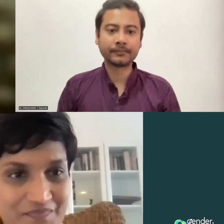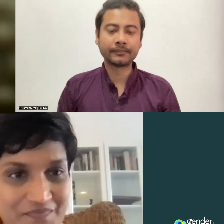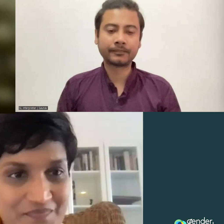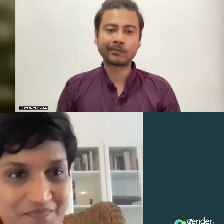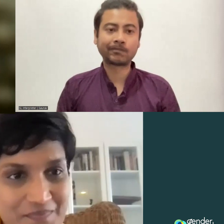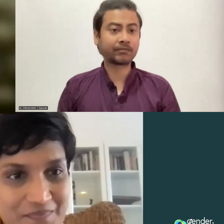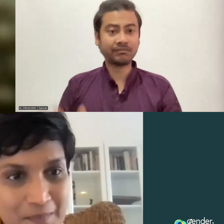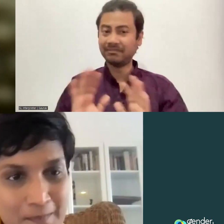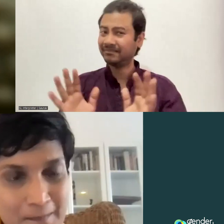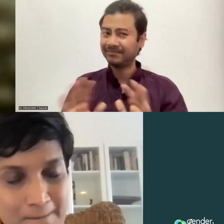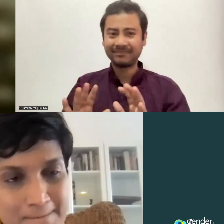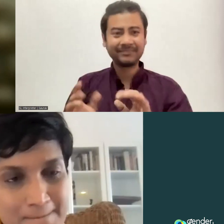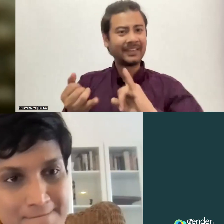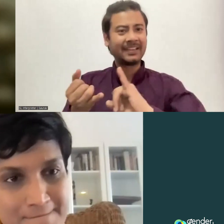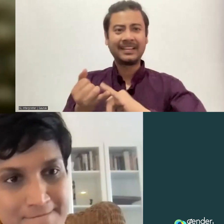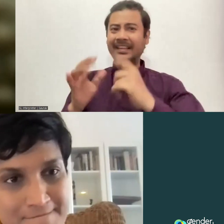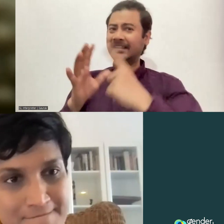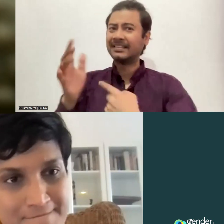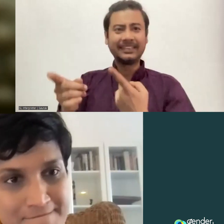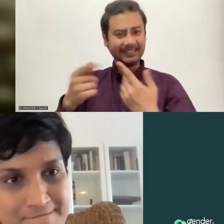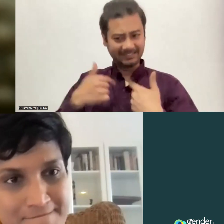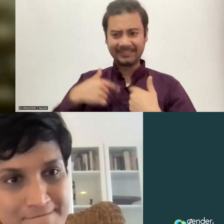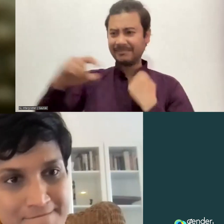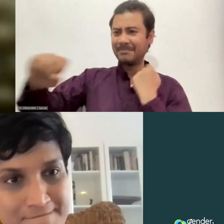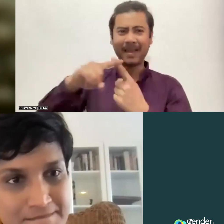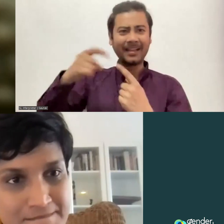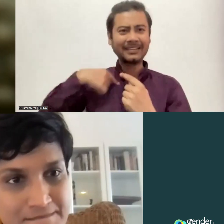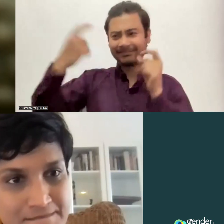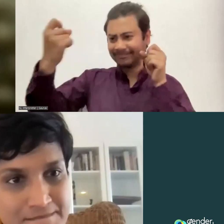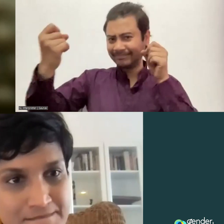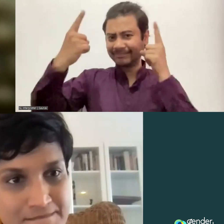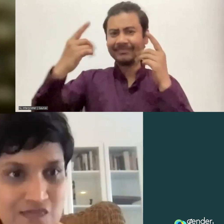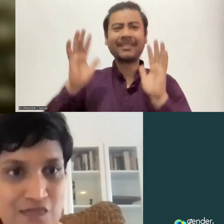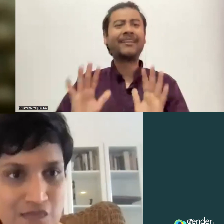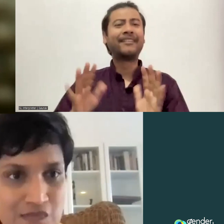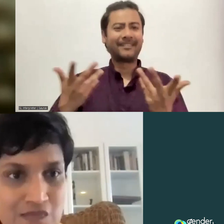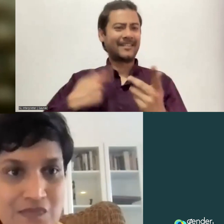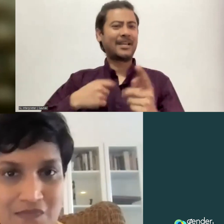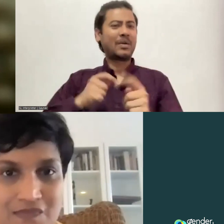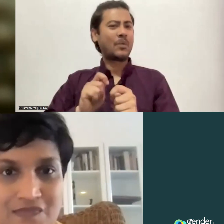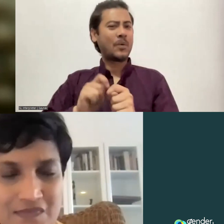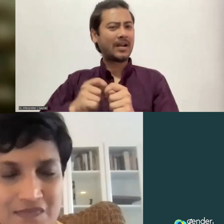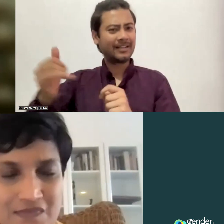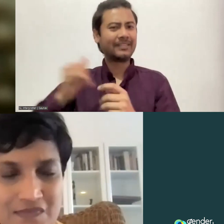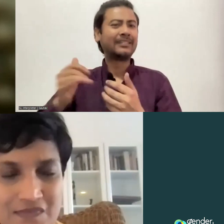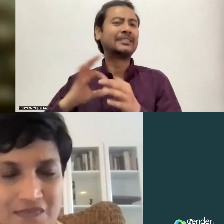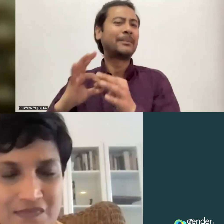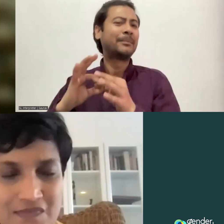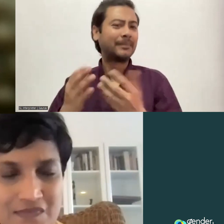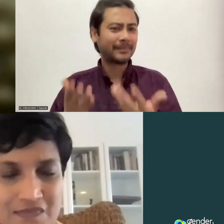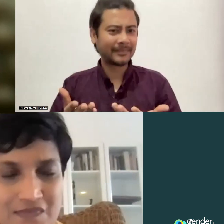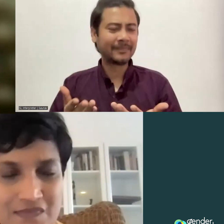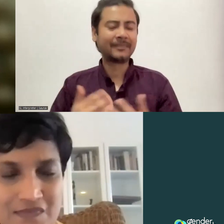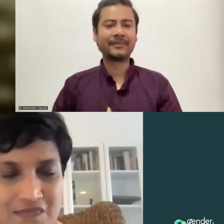why we're having this conversation, because, a lot of what you're talking about,